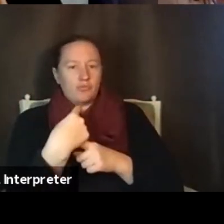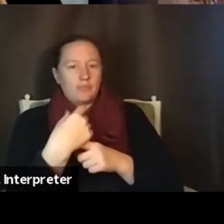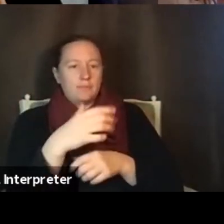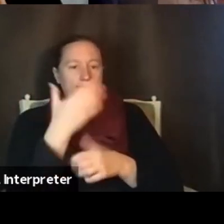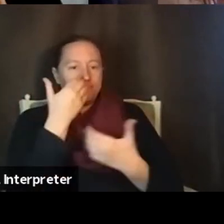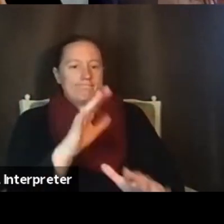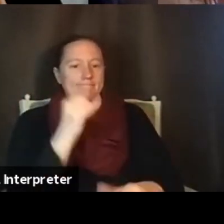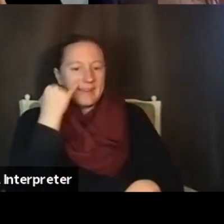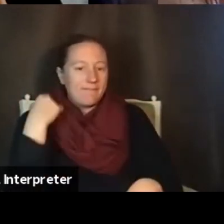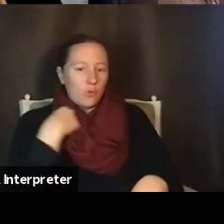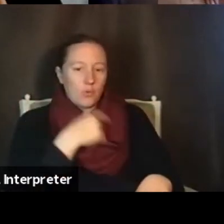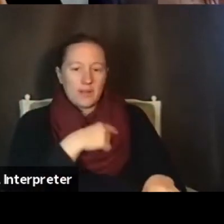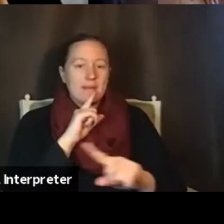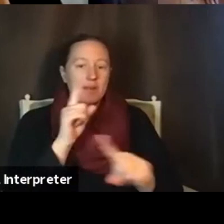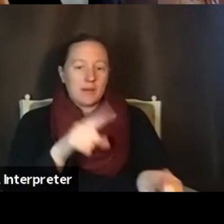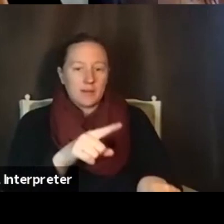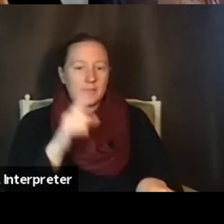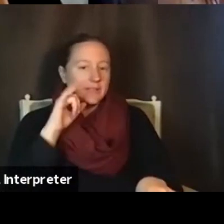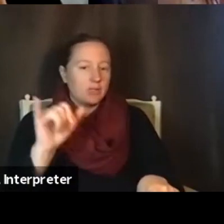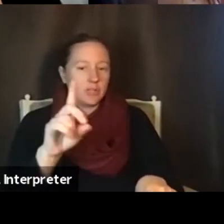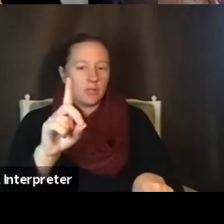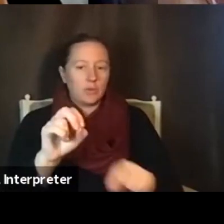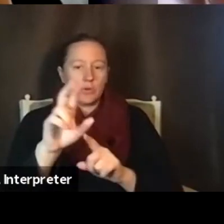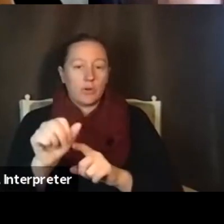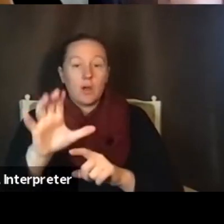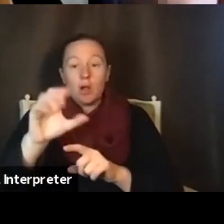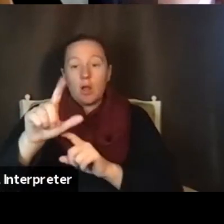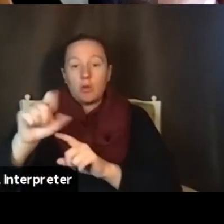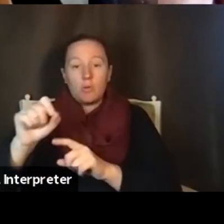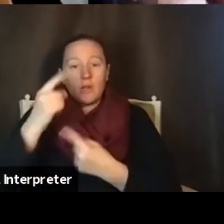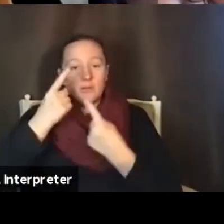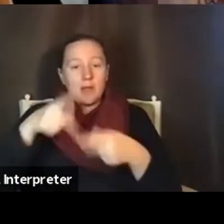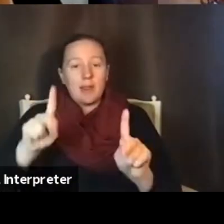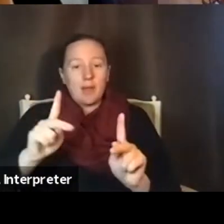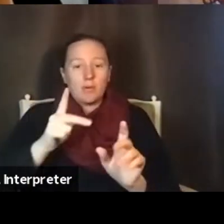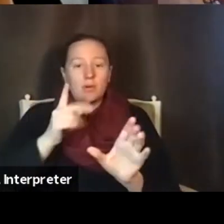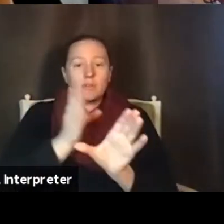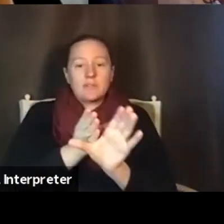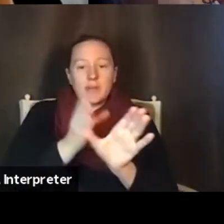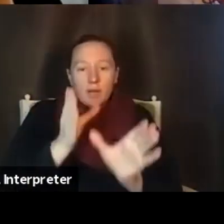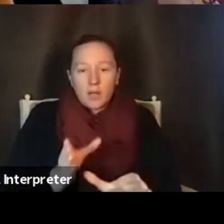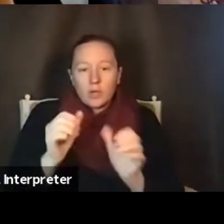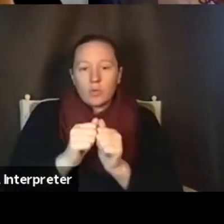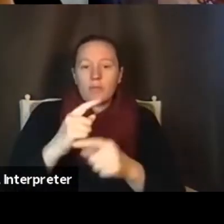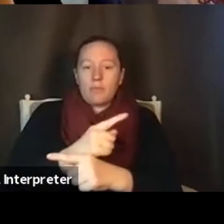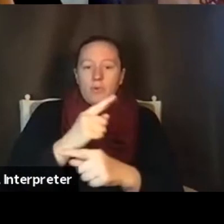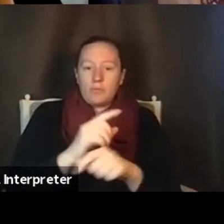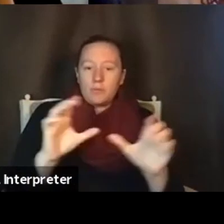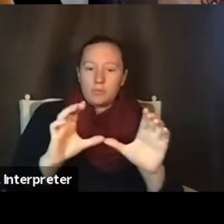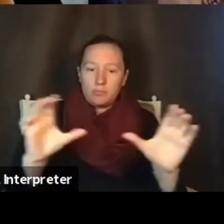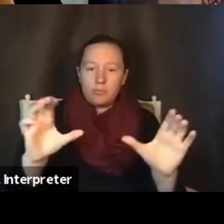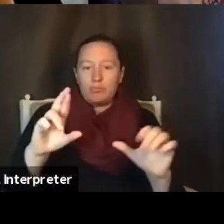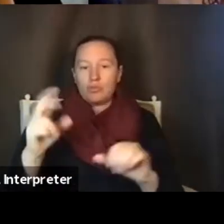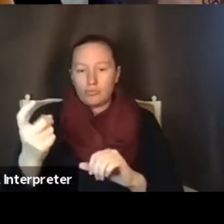can really answer this one. It sounds maybe like a Dora question, but has Colorado considered allowing psychologists with the appropriate certifications